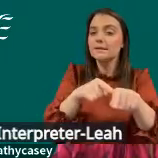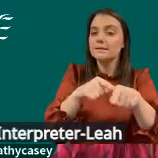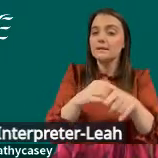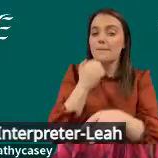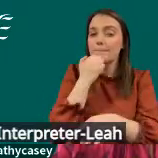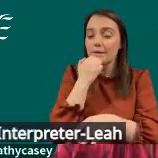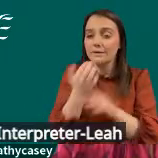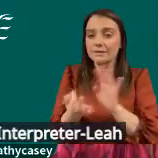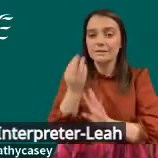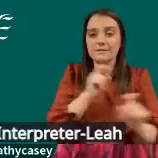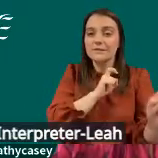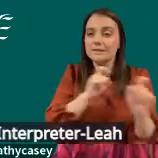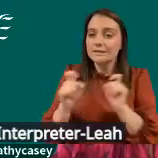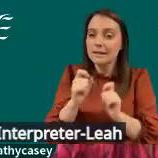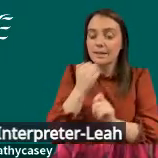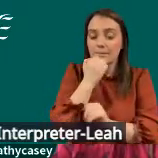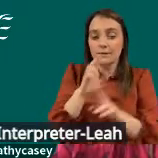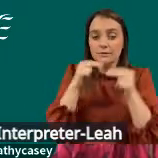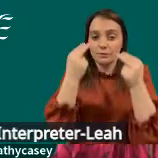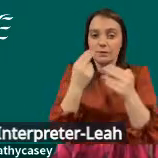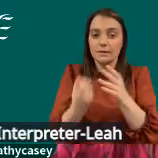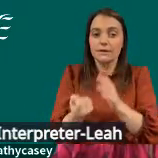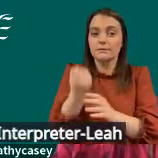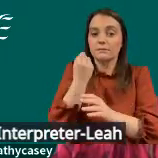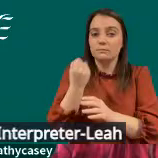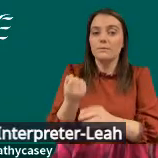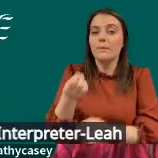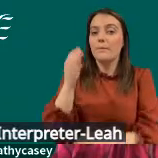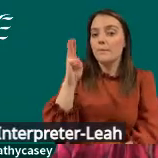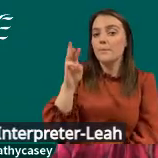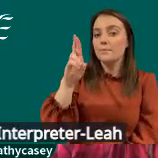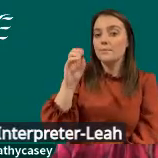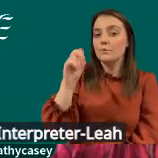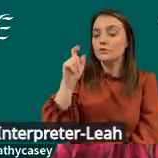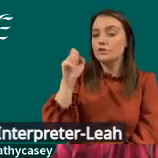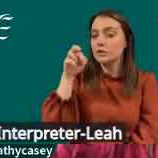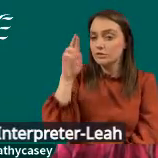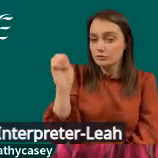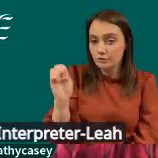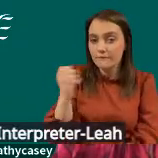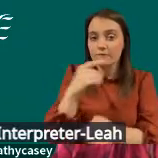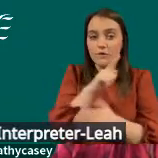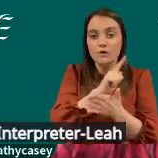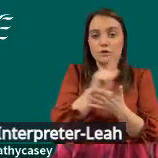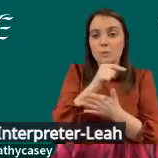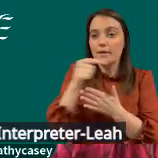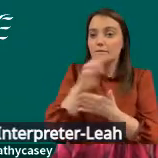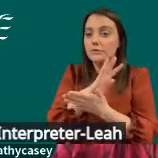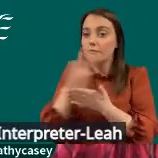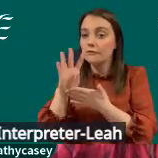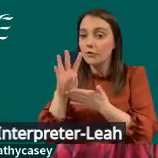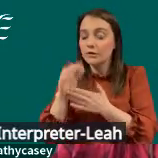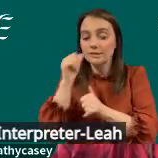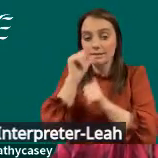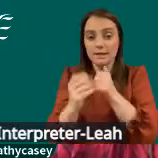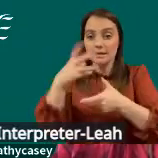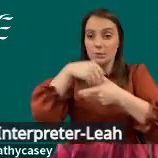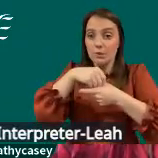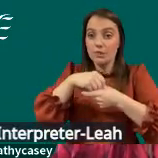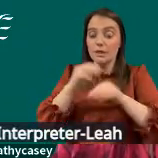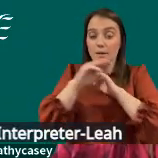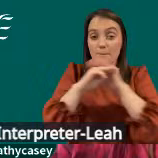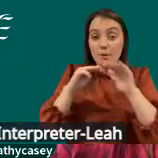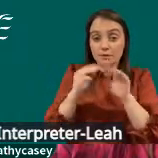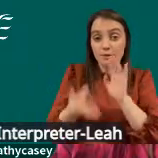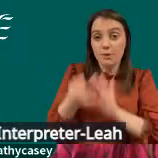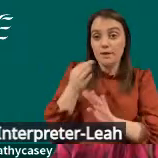getting periods, then we need to give the progesterone in a cyclical manner for either 12 or 14 days in the month. But if our periods have stopped for more than a